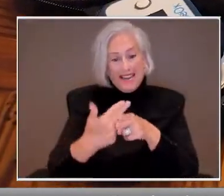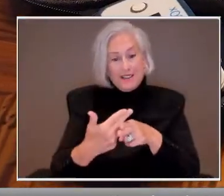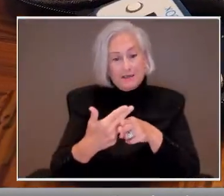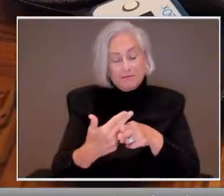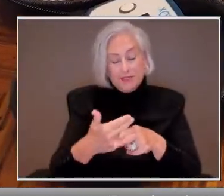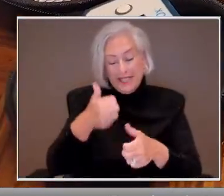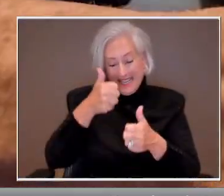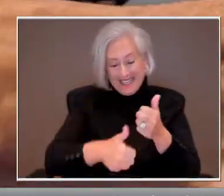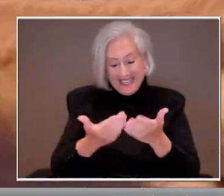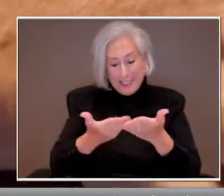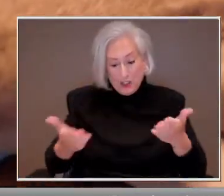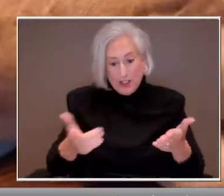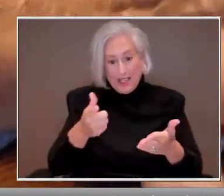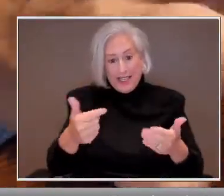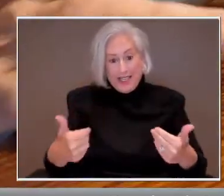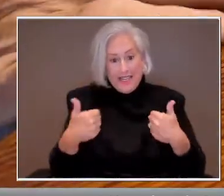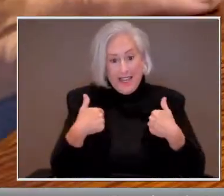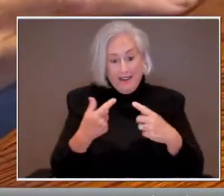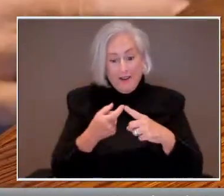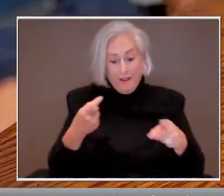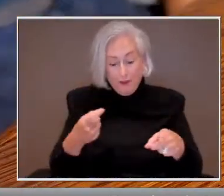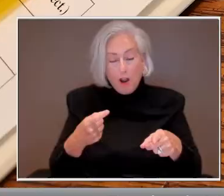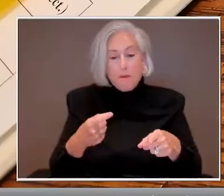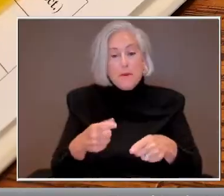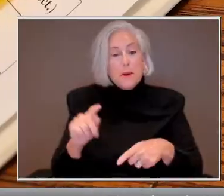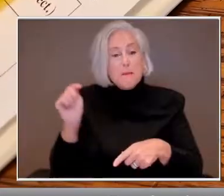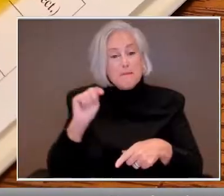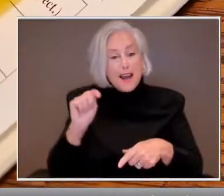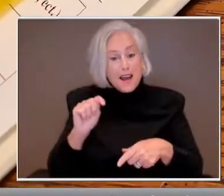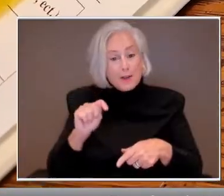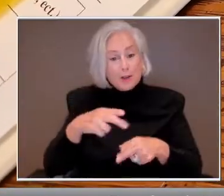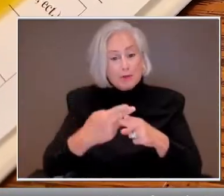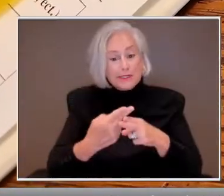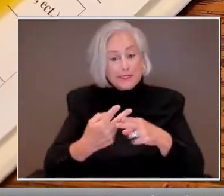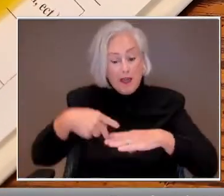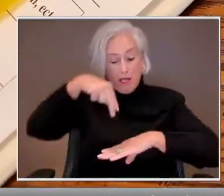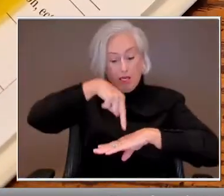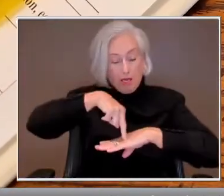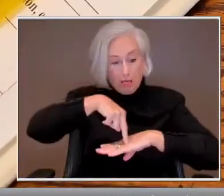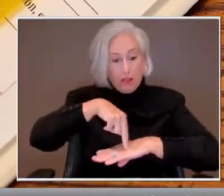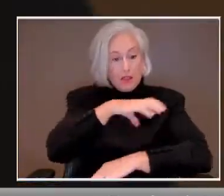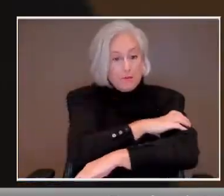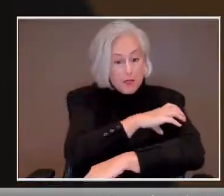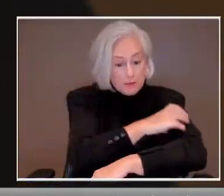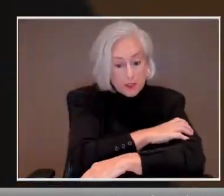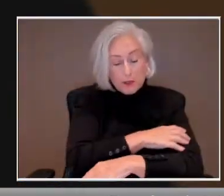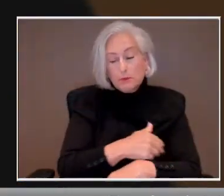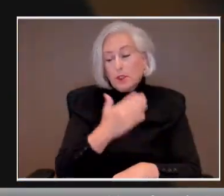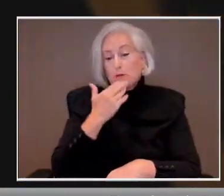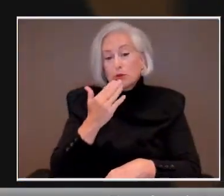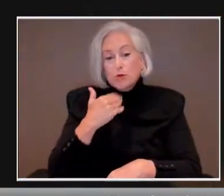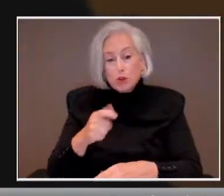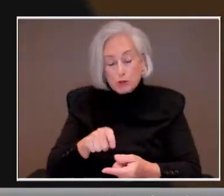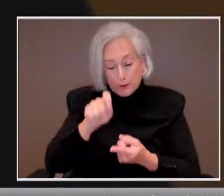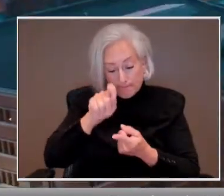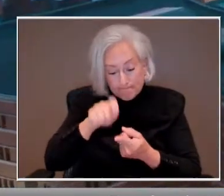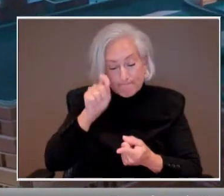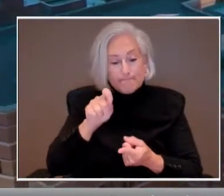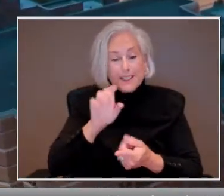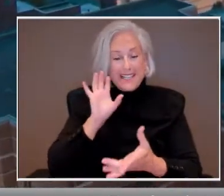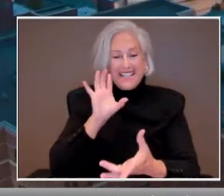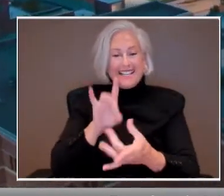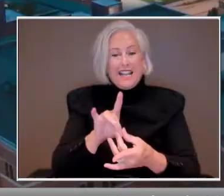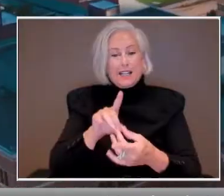Vern uses, from the bathroom scale to his blood pressure cuff and glucose monitor, is connected via Bluetooth to nurses at